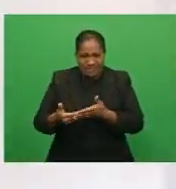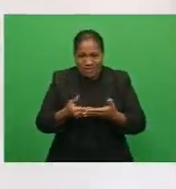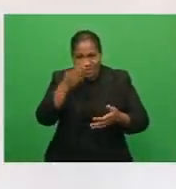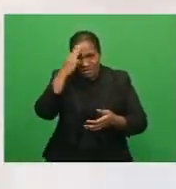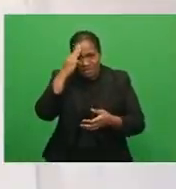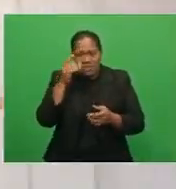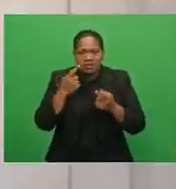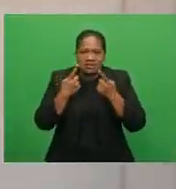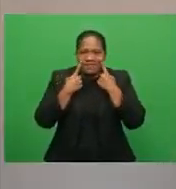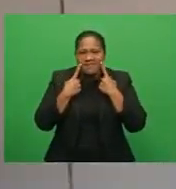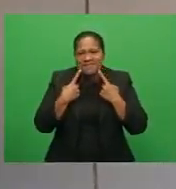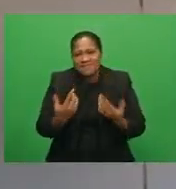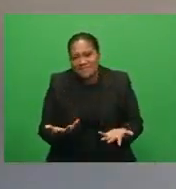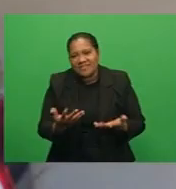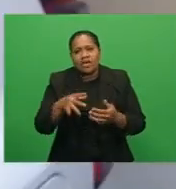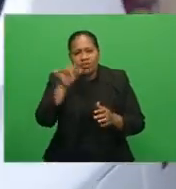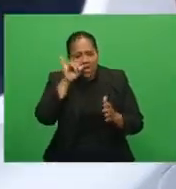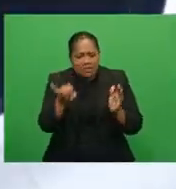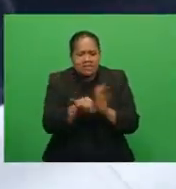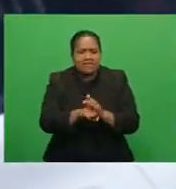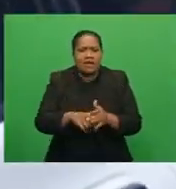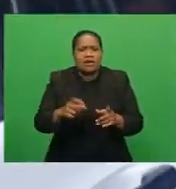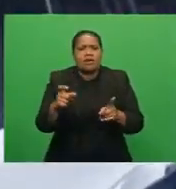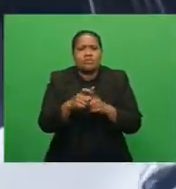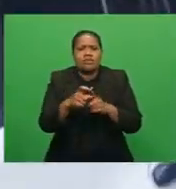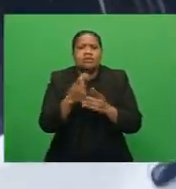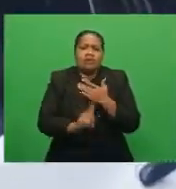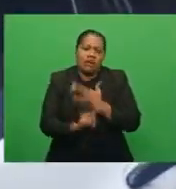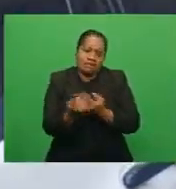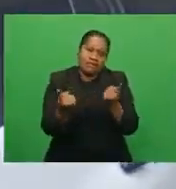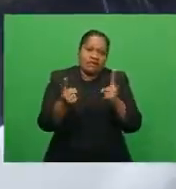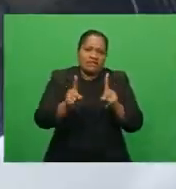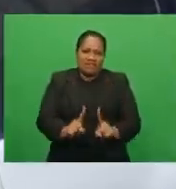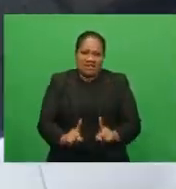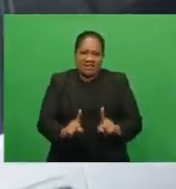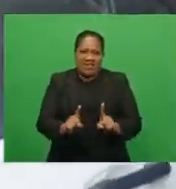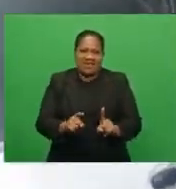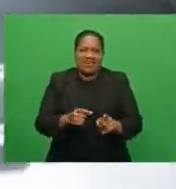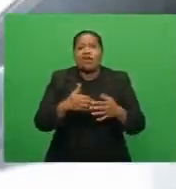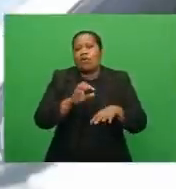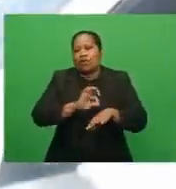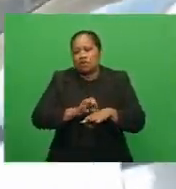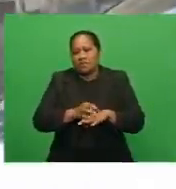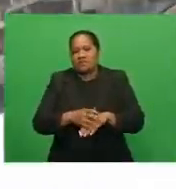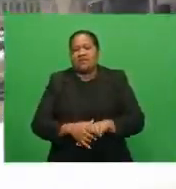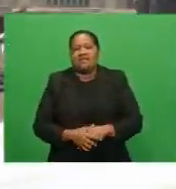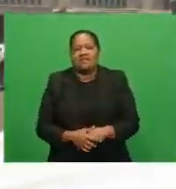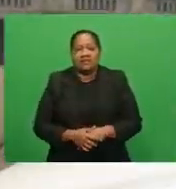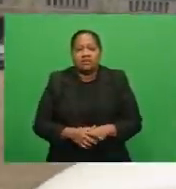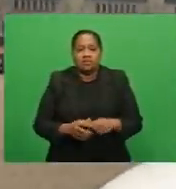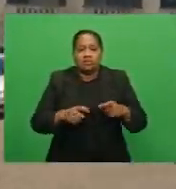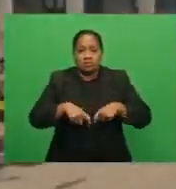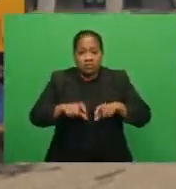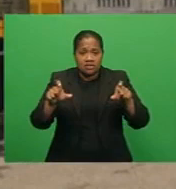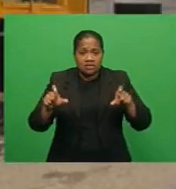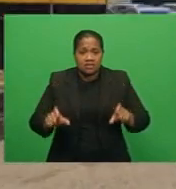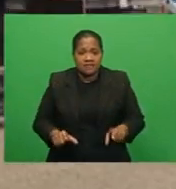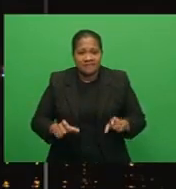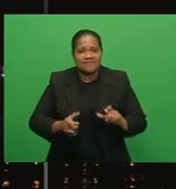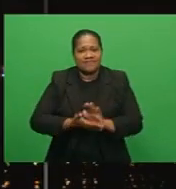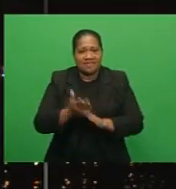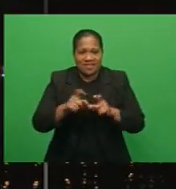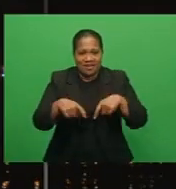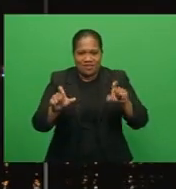her daughter at the hospital mortuary. The trial continues in the Suva High Court. Apinisa Wangarindova, FBC